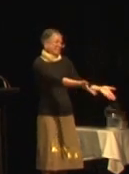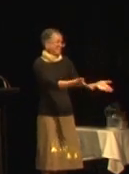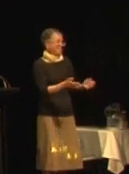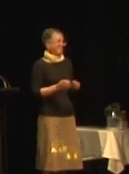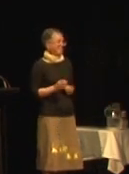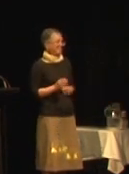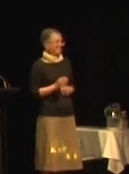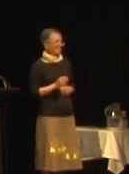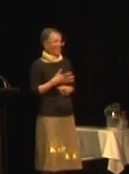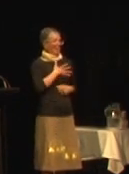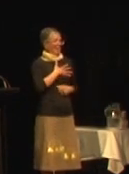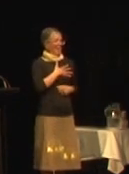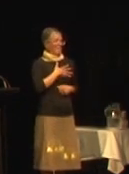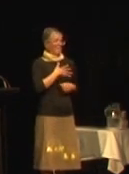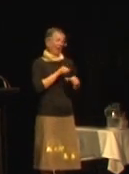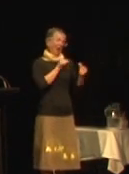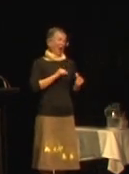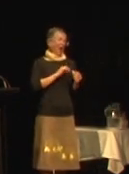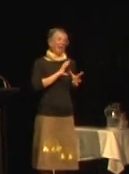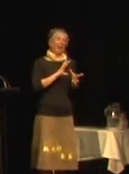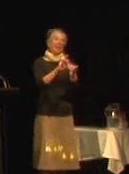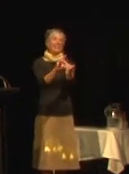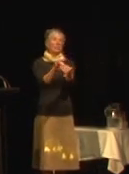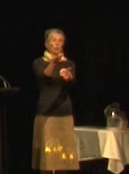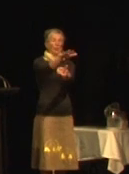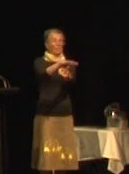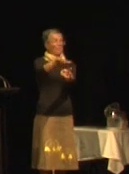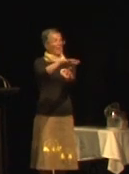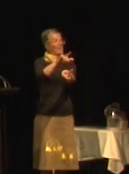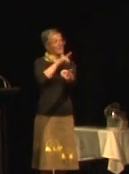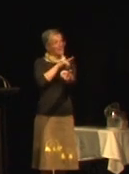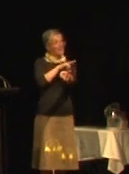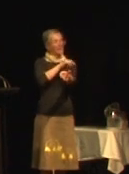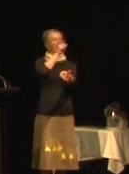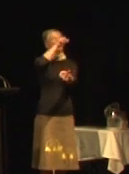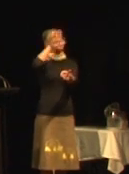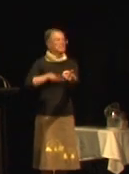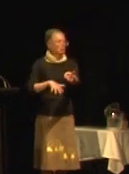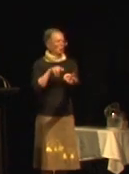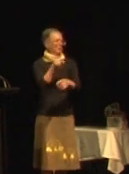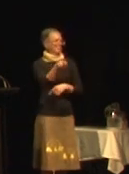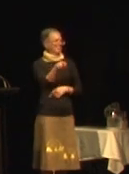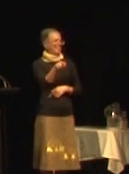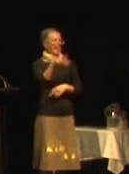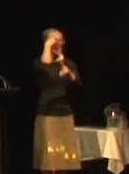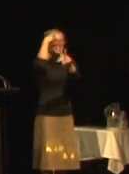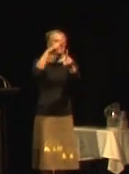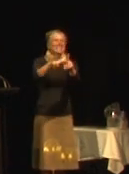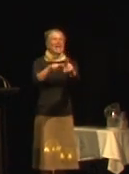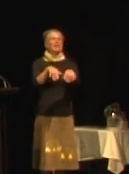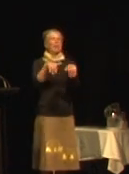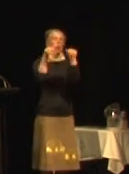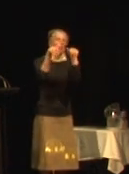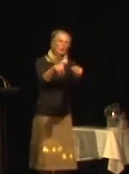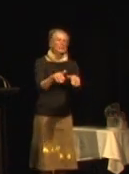People love the places they love because of the experiences they have there. Doesn't matter really what they're called, but some